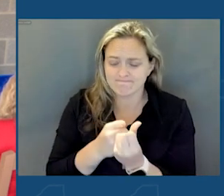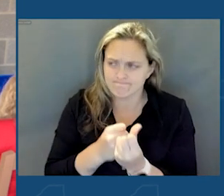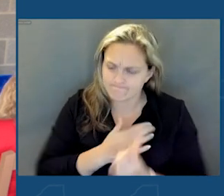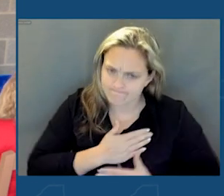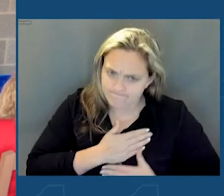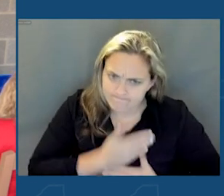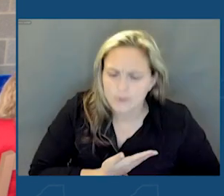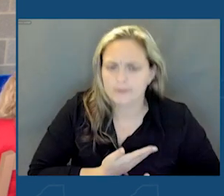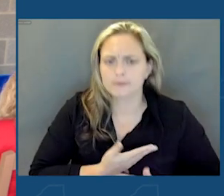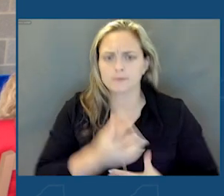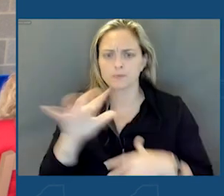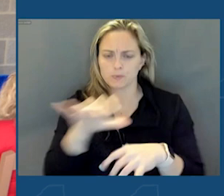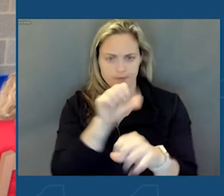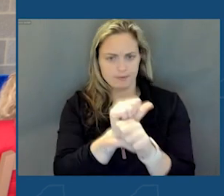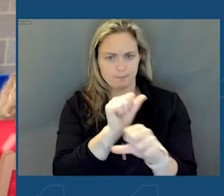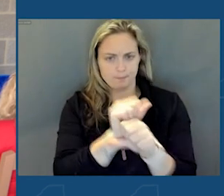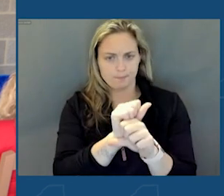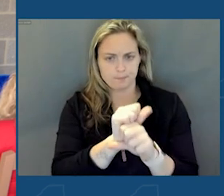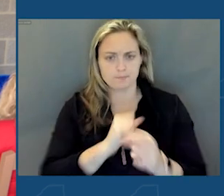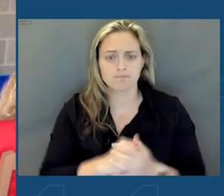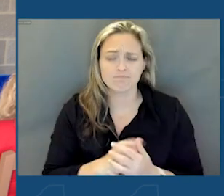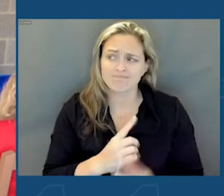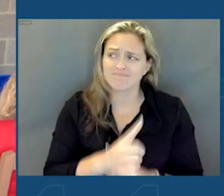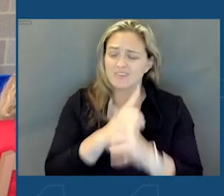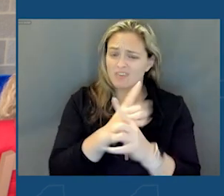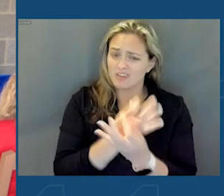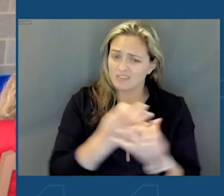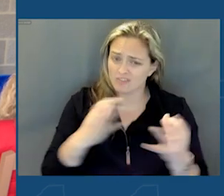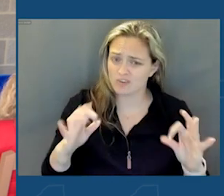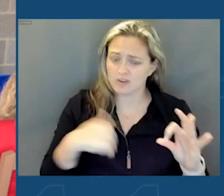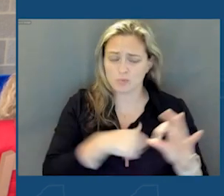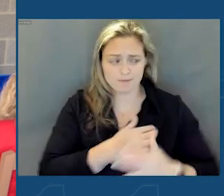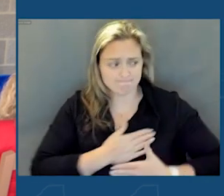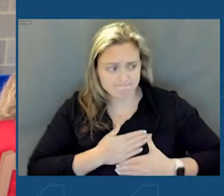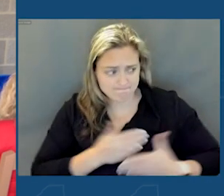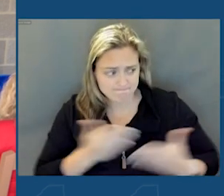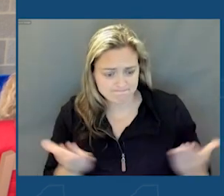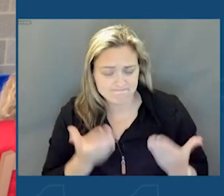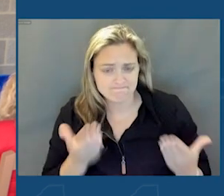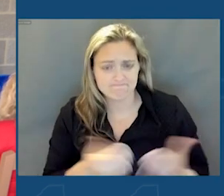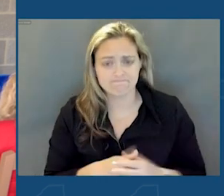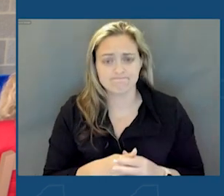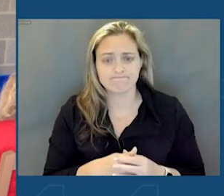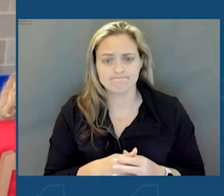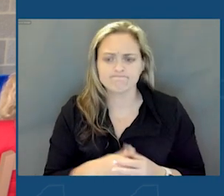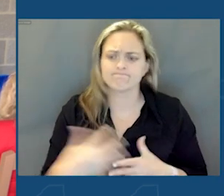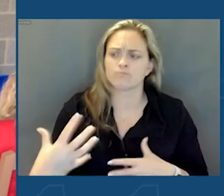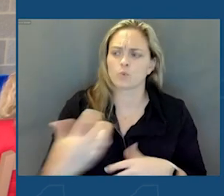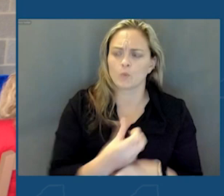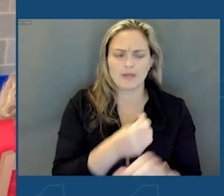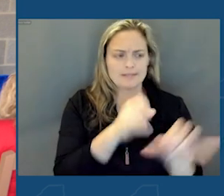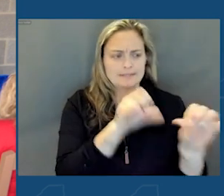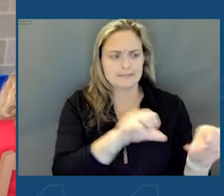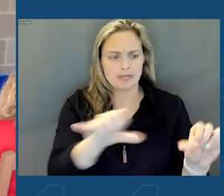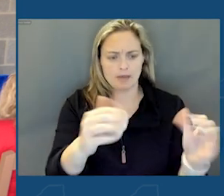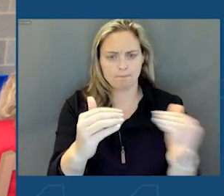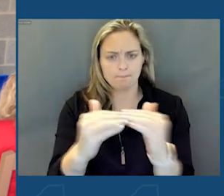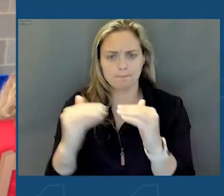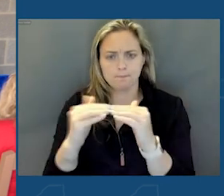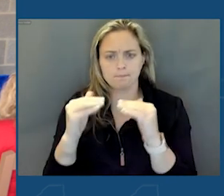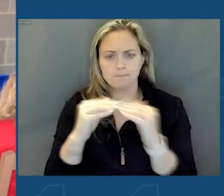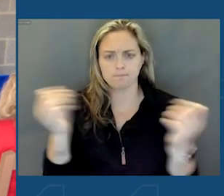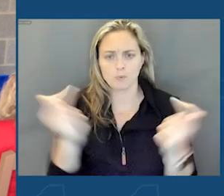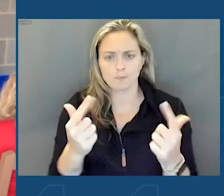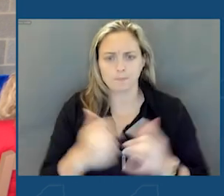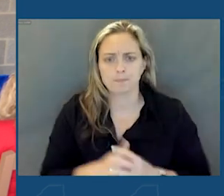did their duty to defend the freedoms that we enjoy and to win the same for others.